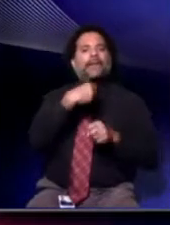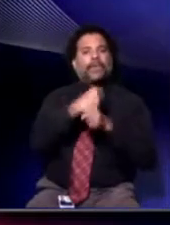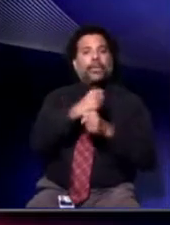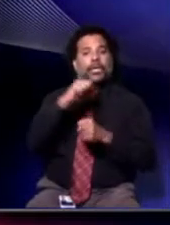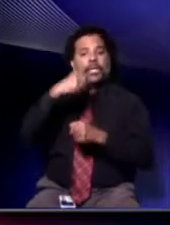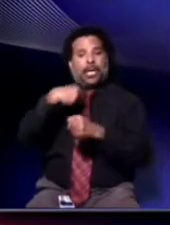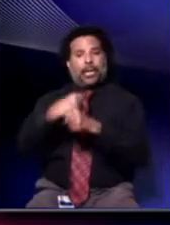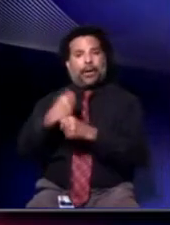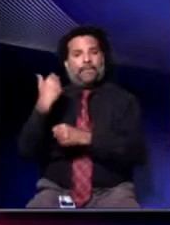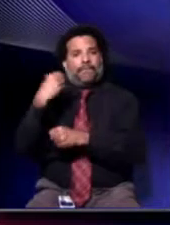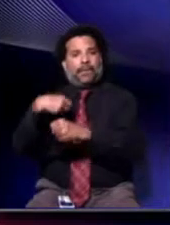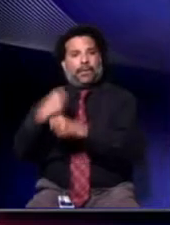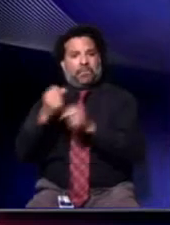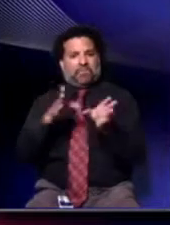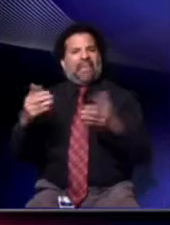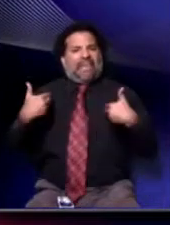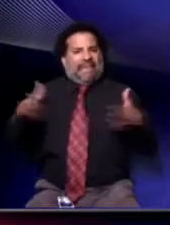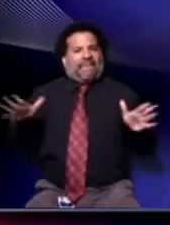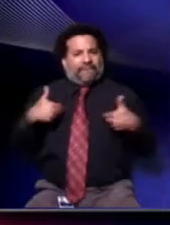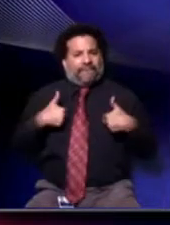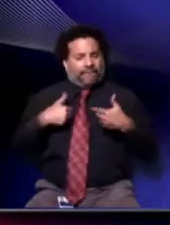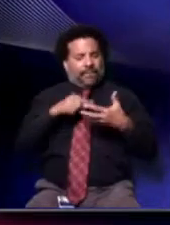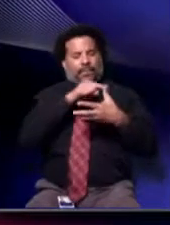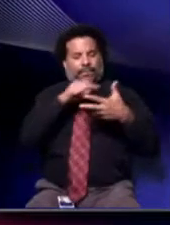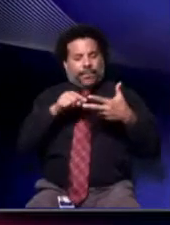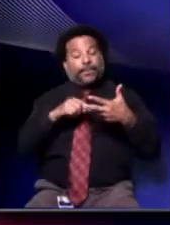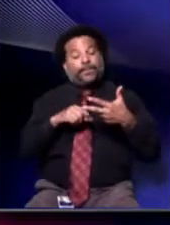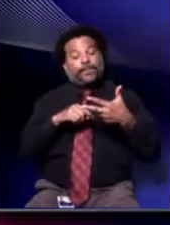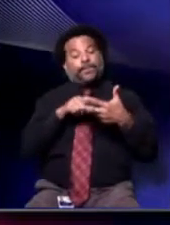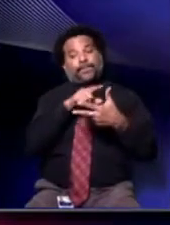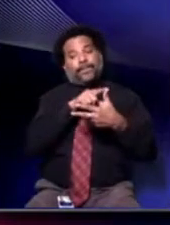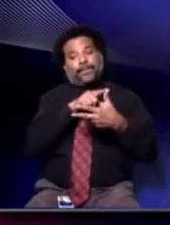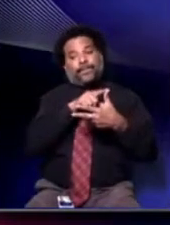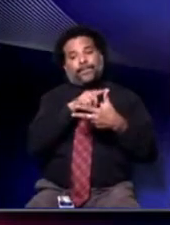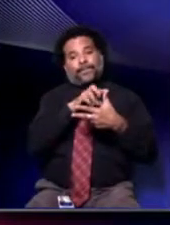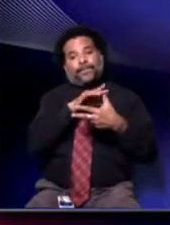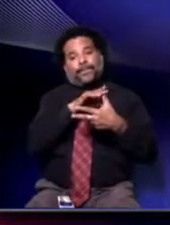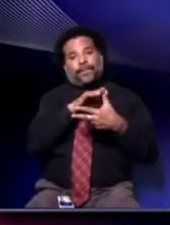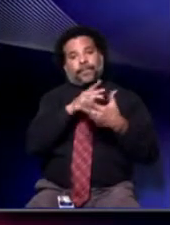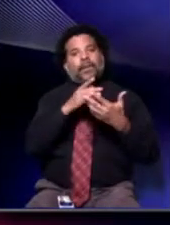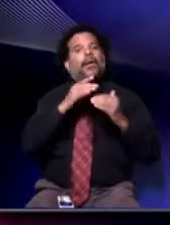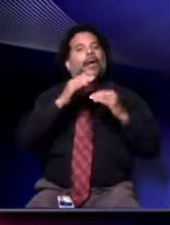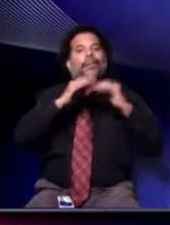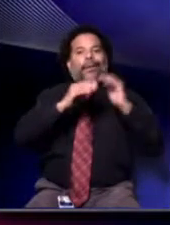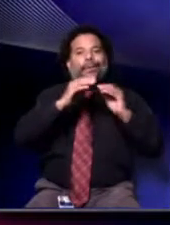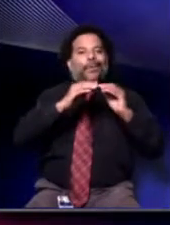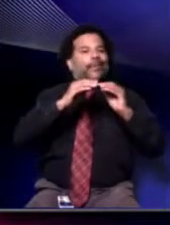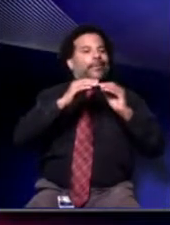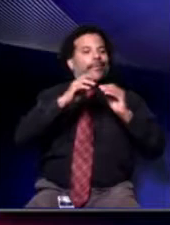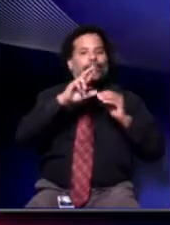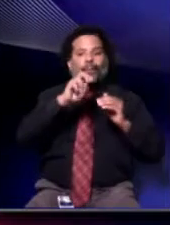working on currently. We have our building renewals and capital budget plans that we've had the